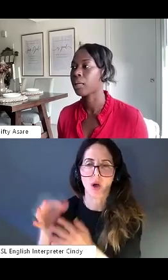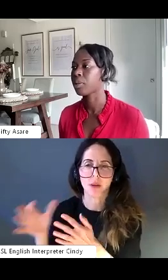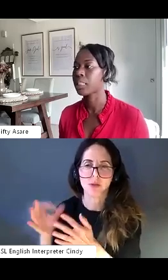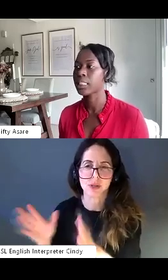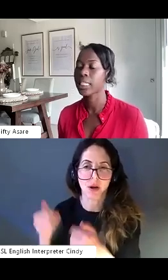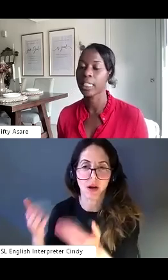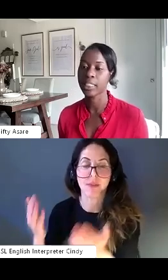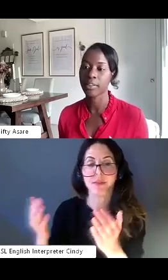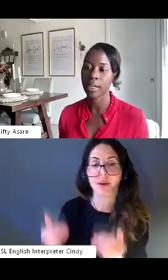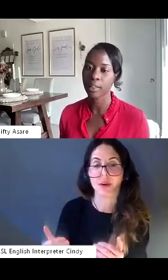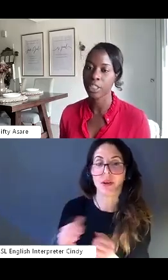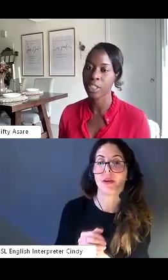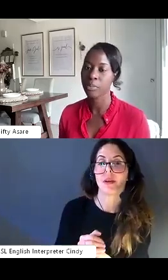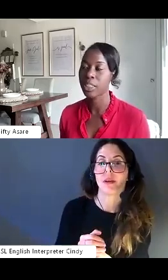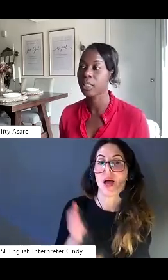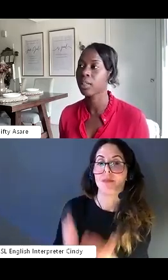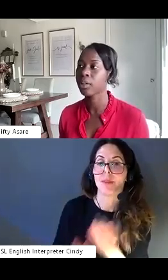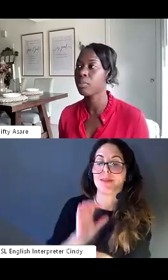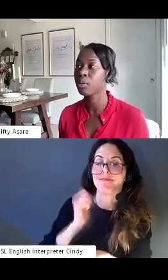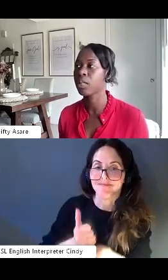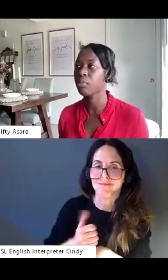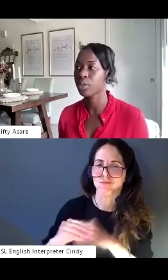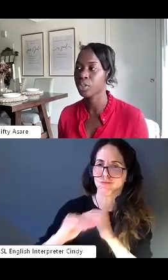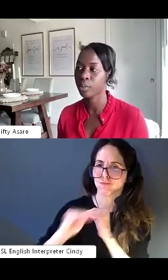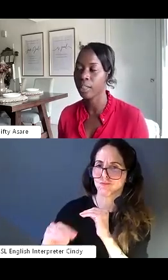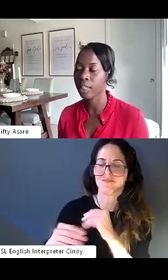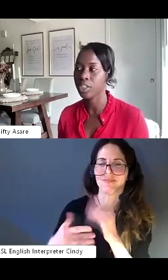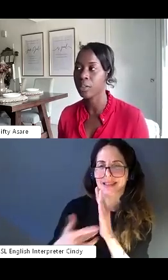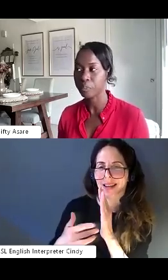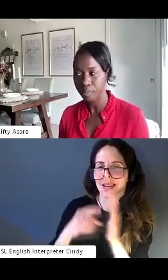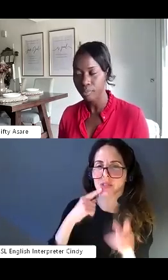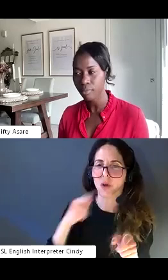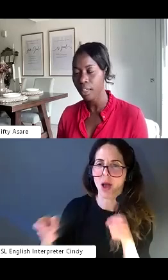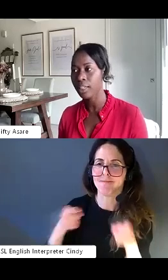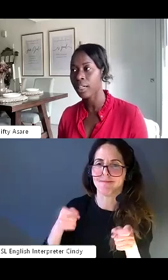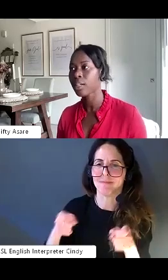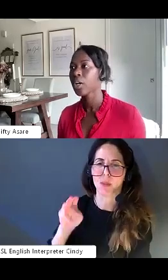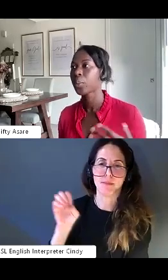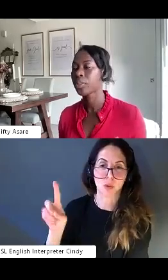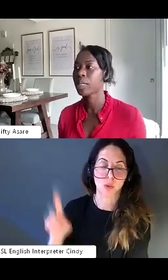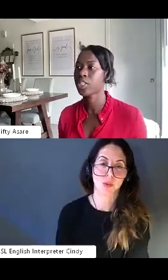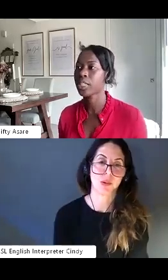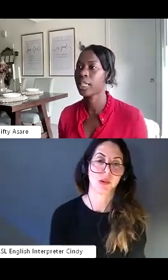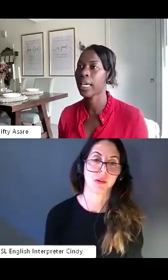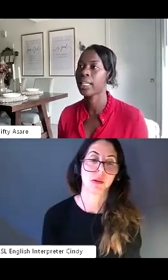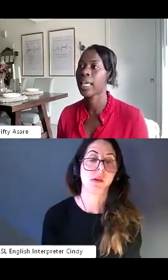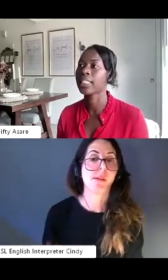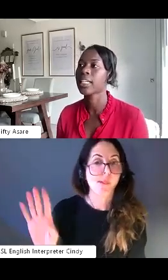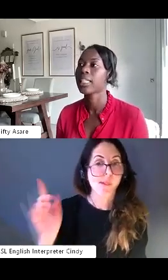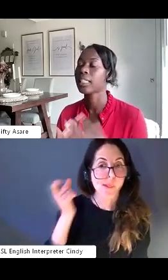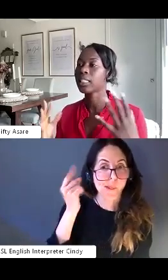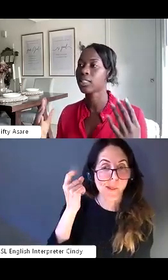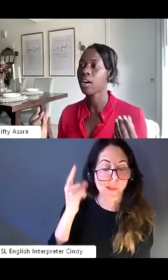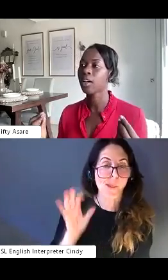creating, implementing techniques of regulation, particularly mood and emotional regulation. Now, worth mentioning again